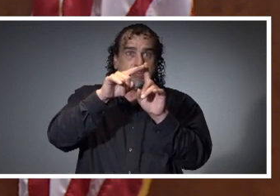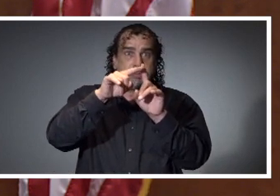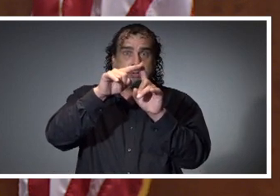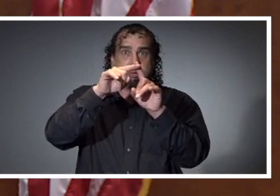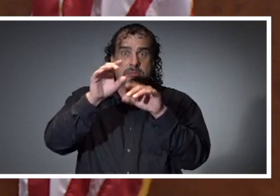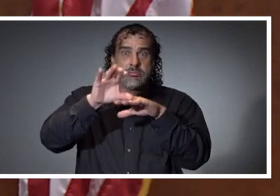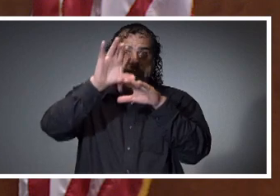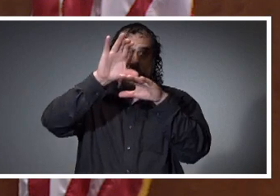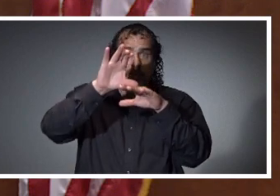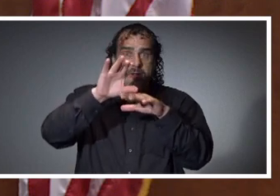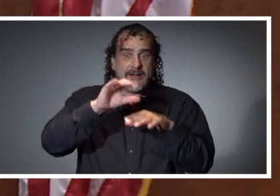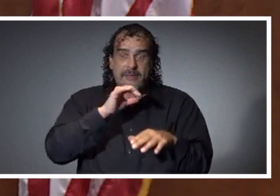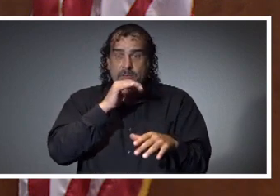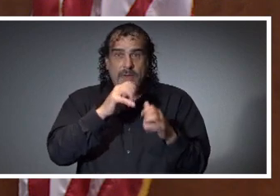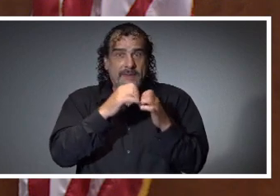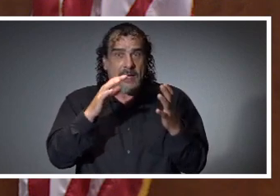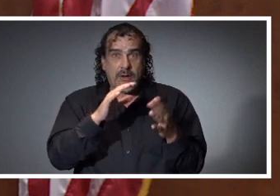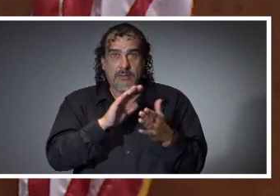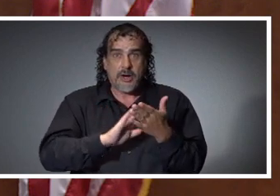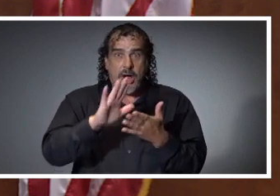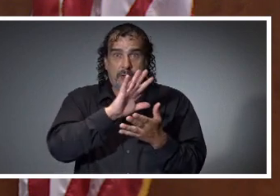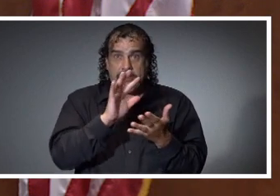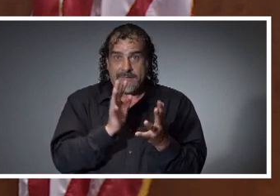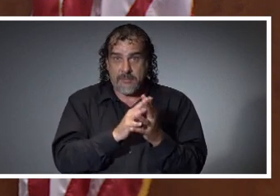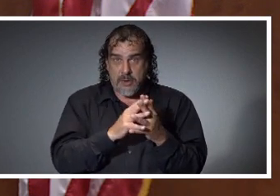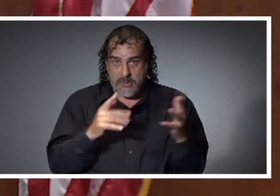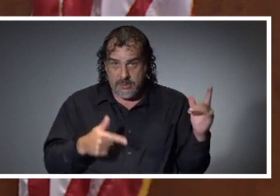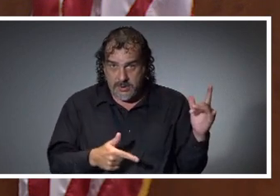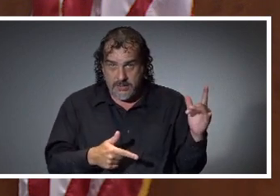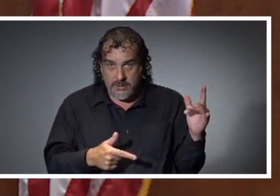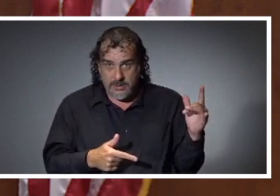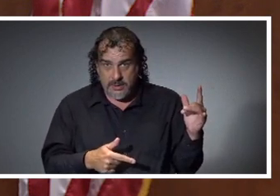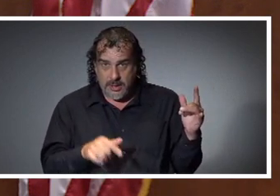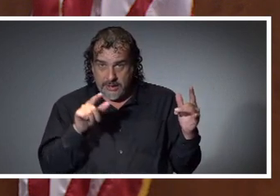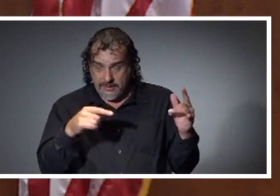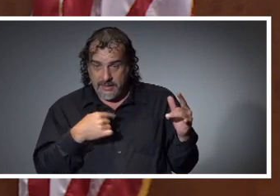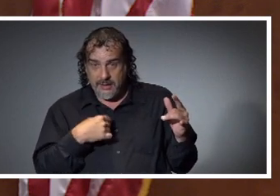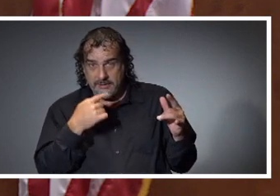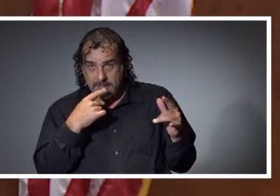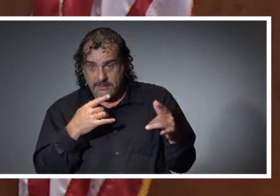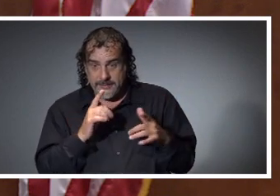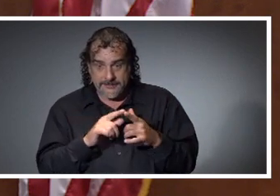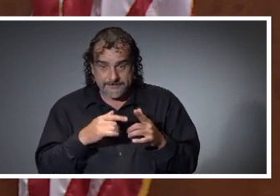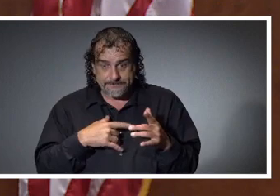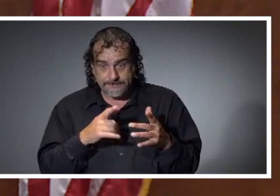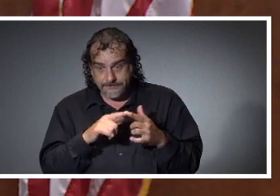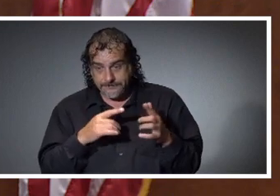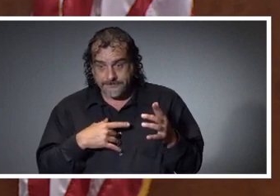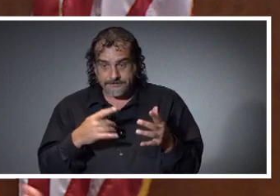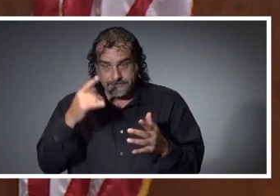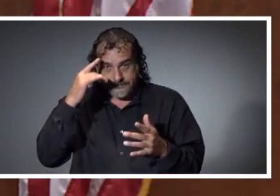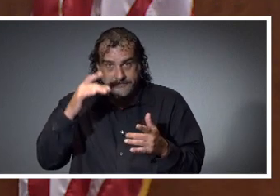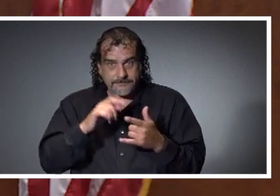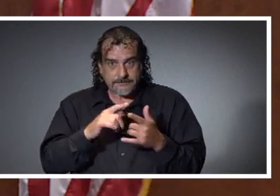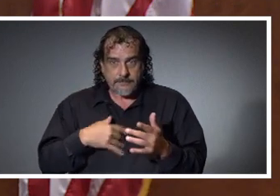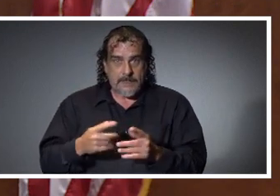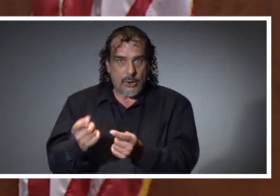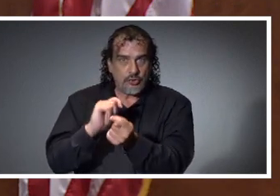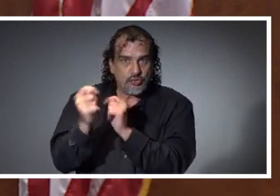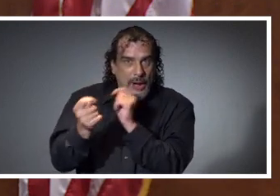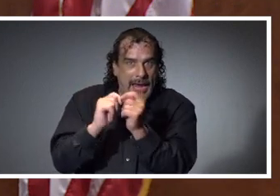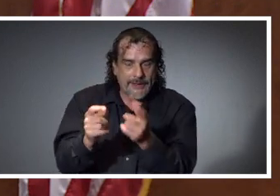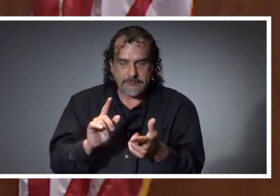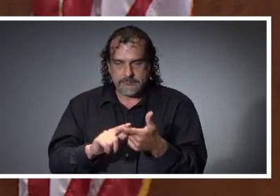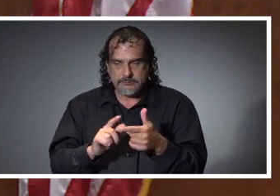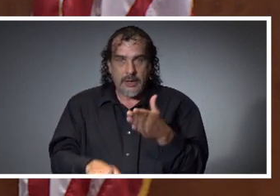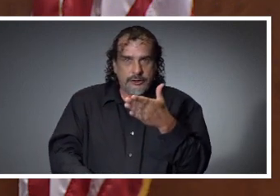football. And that just shows you that if you really care about women's track and field or men's soccer